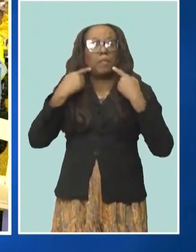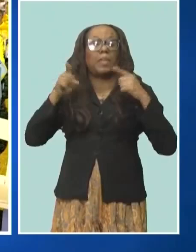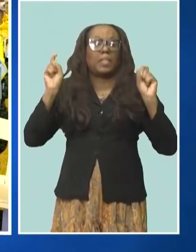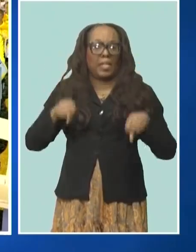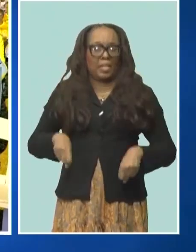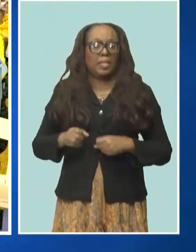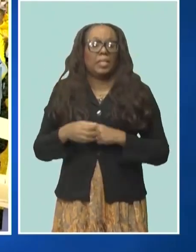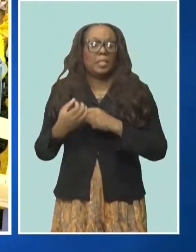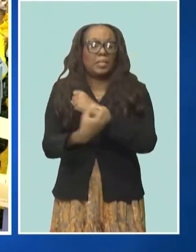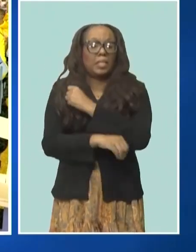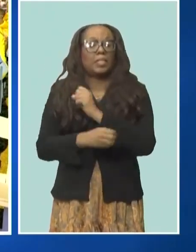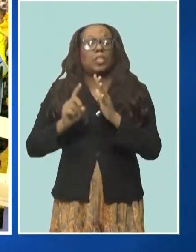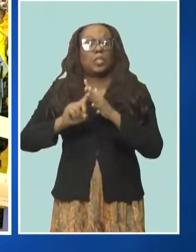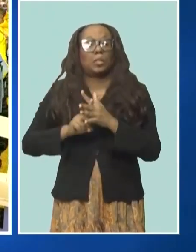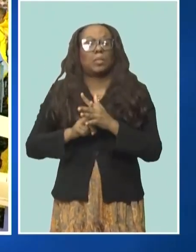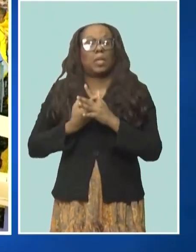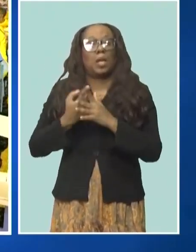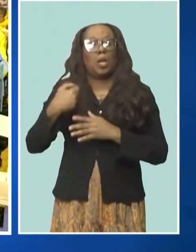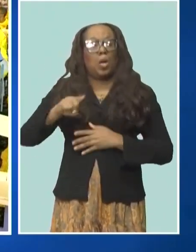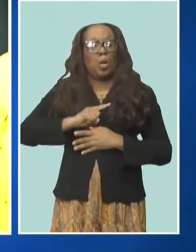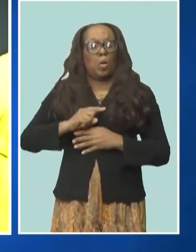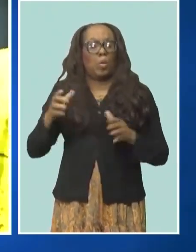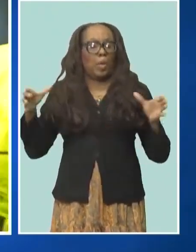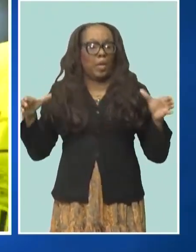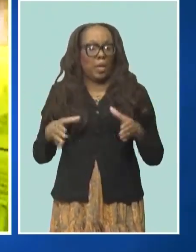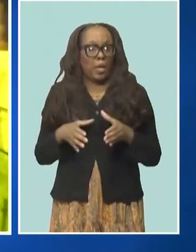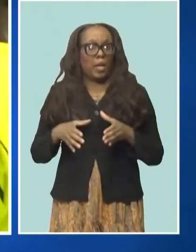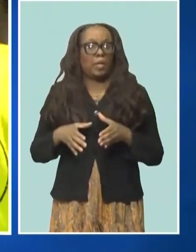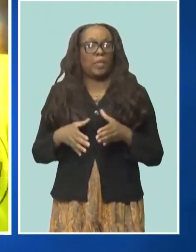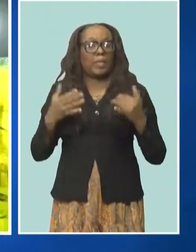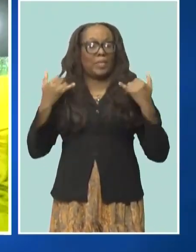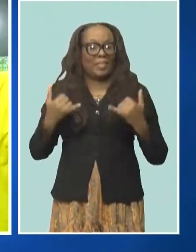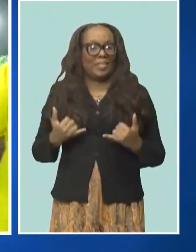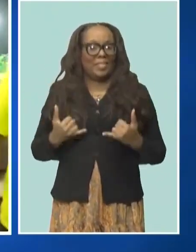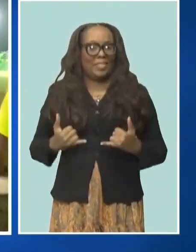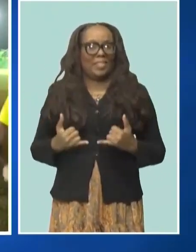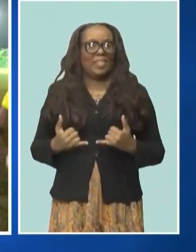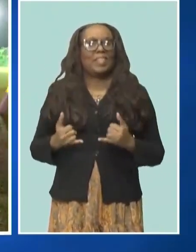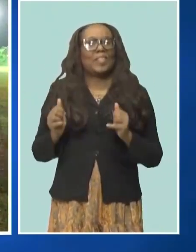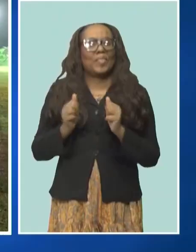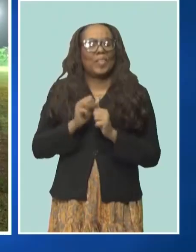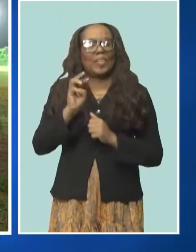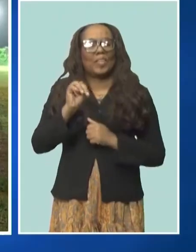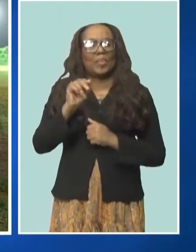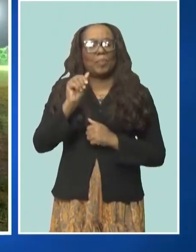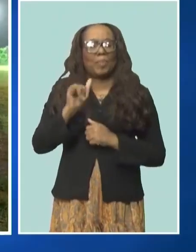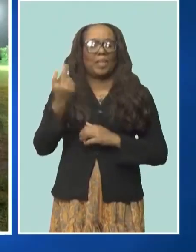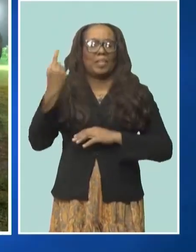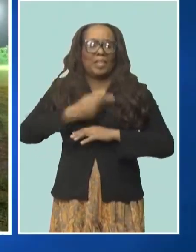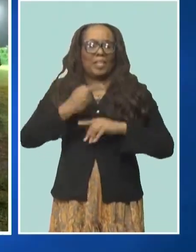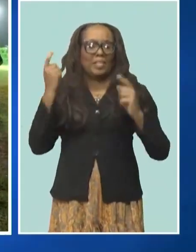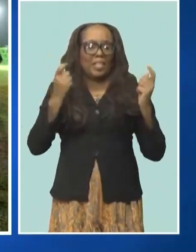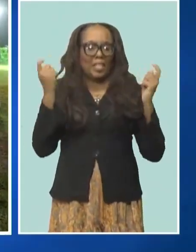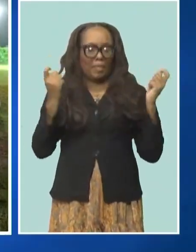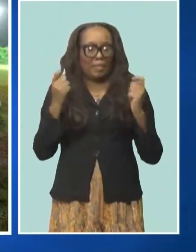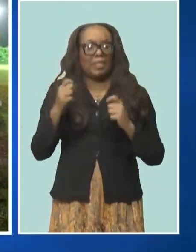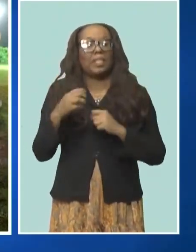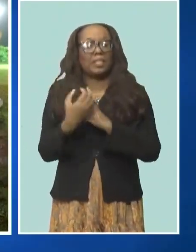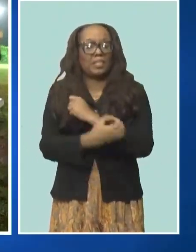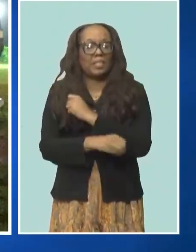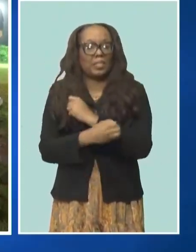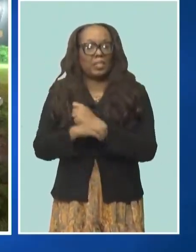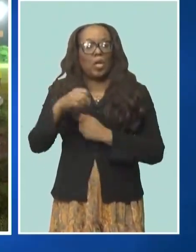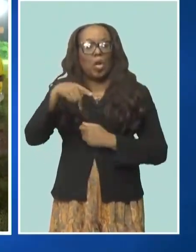begins their leg of the We Gathering initiative beginning today with the May Day celebrations at Poolwoods in